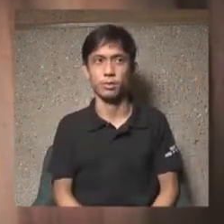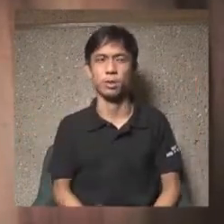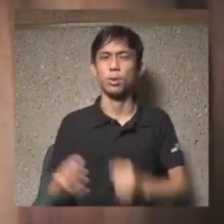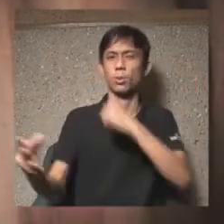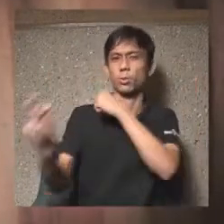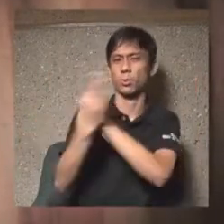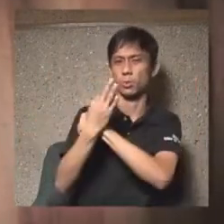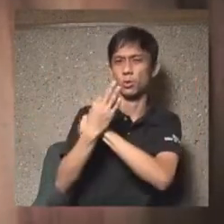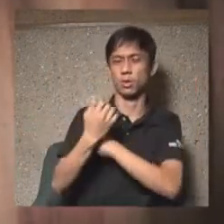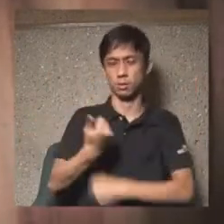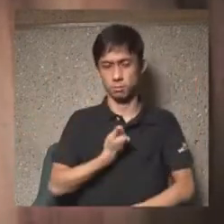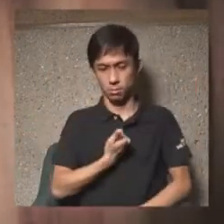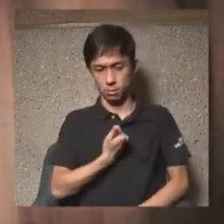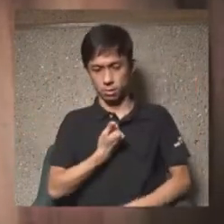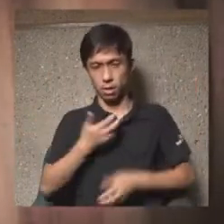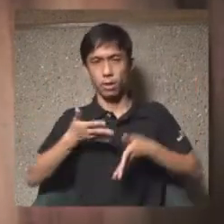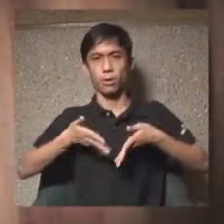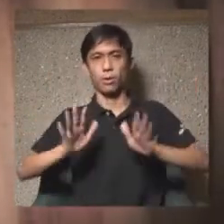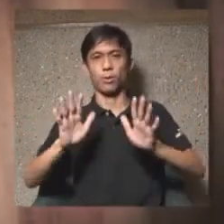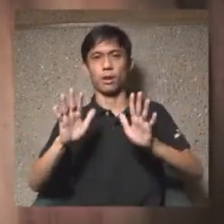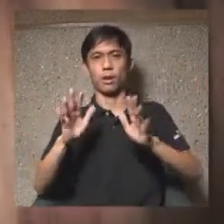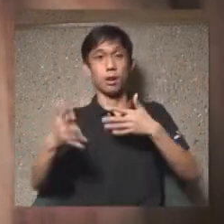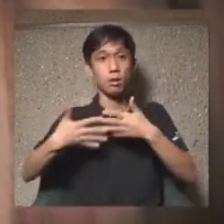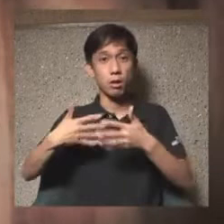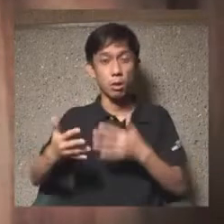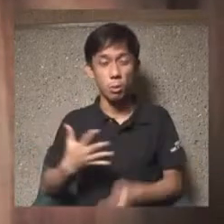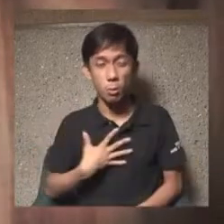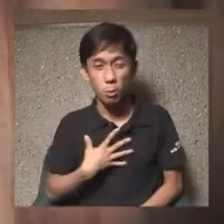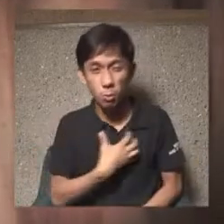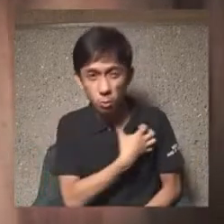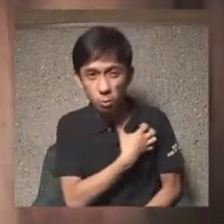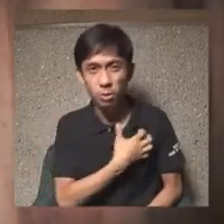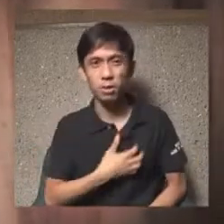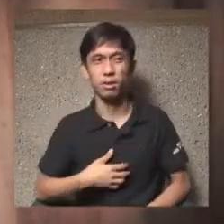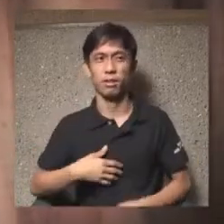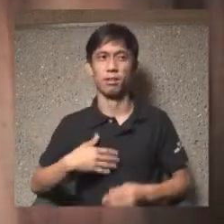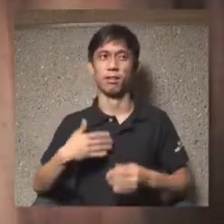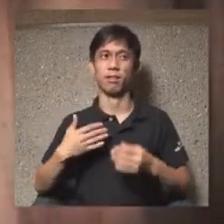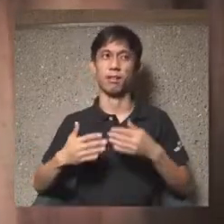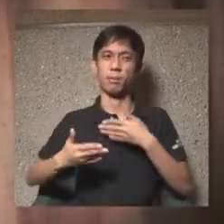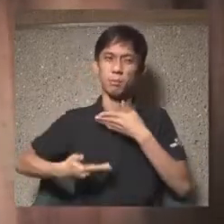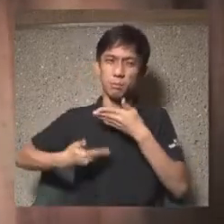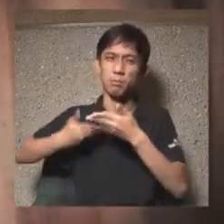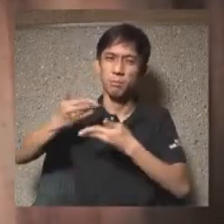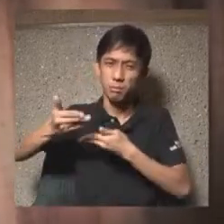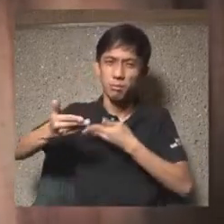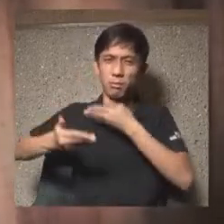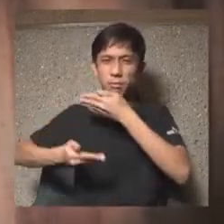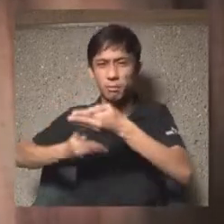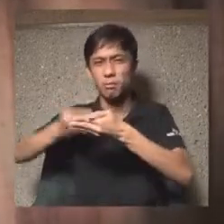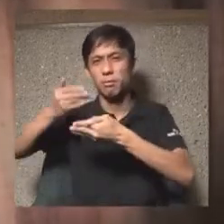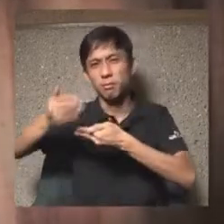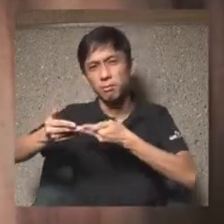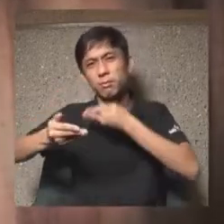hurts us in the process. In Tagalog terms, pumipiglas kasi tayo.